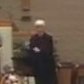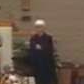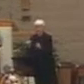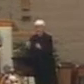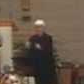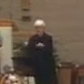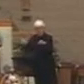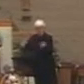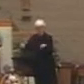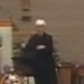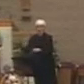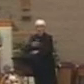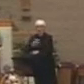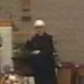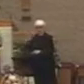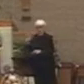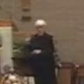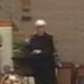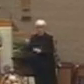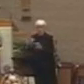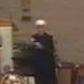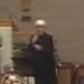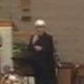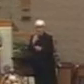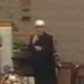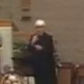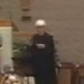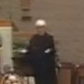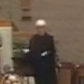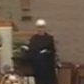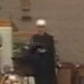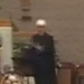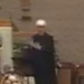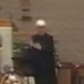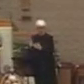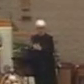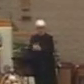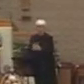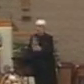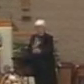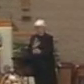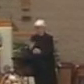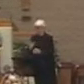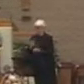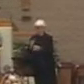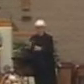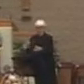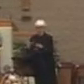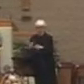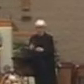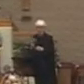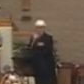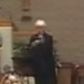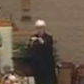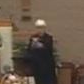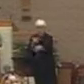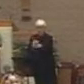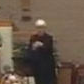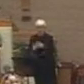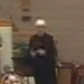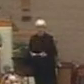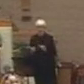You're here today because you tell us by your presence that Jesus is your Savior. You've come to be nourished by the bread of